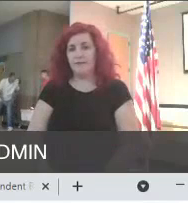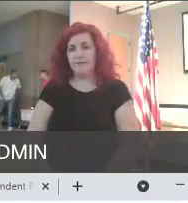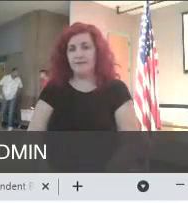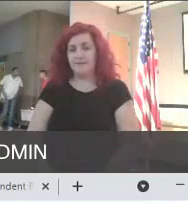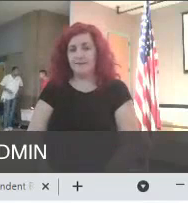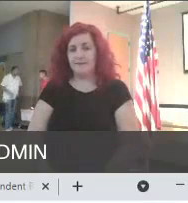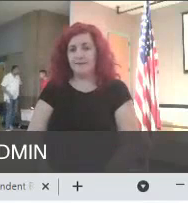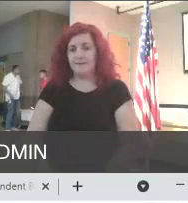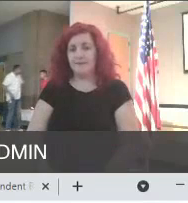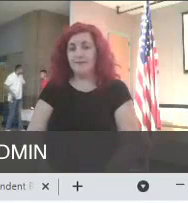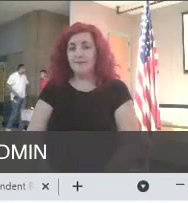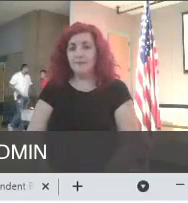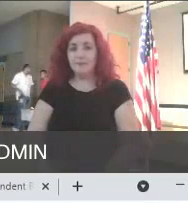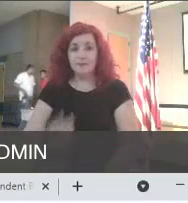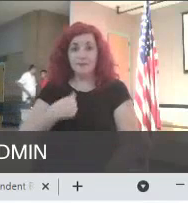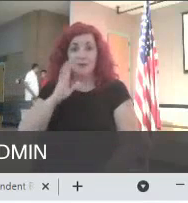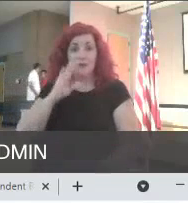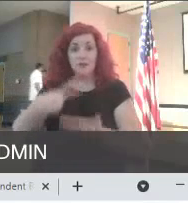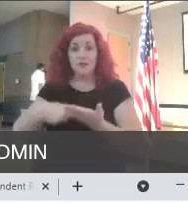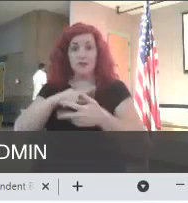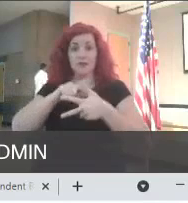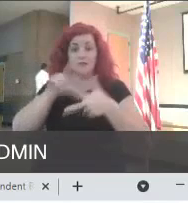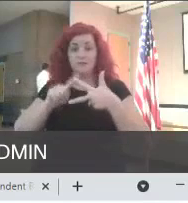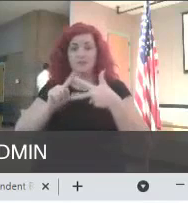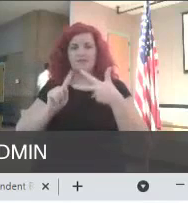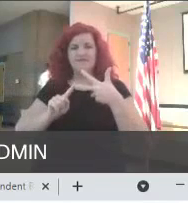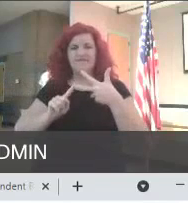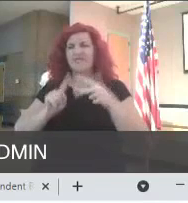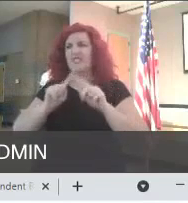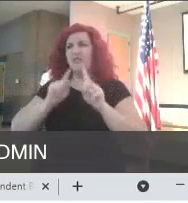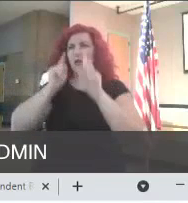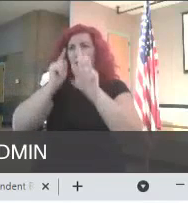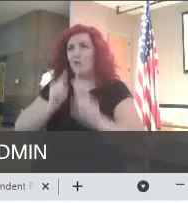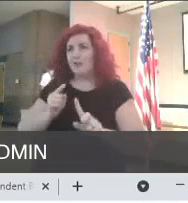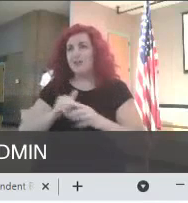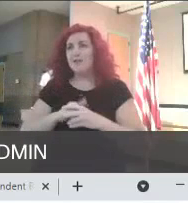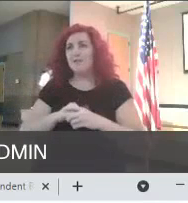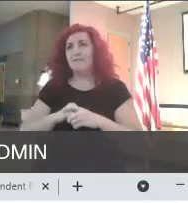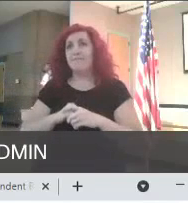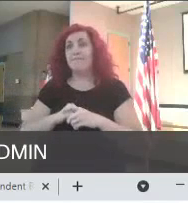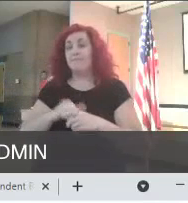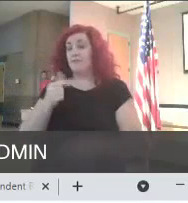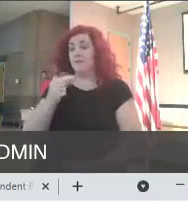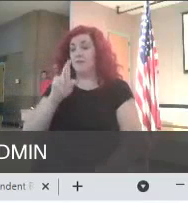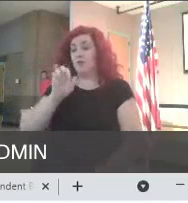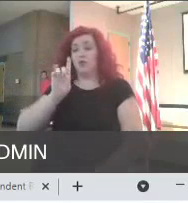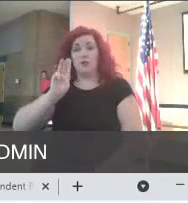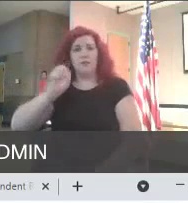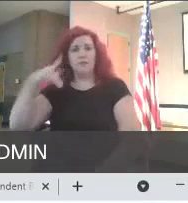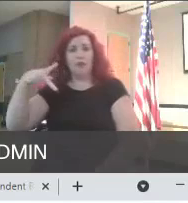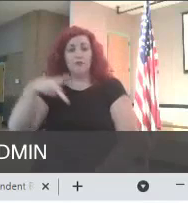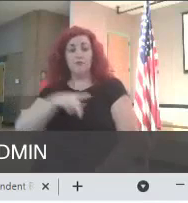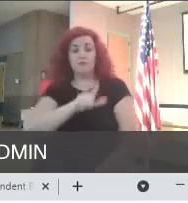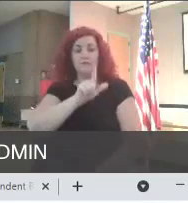I'll talk about three different points. The grid map for